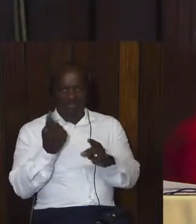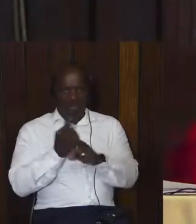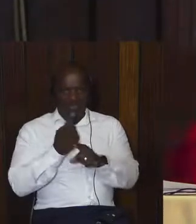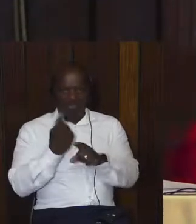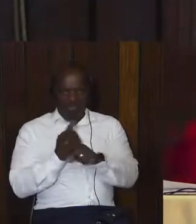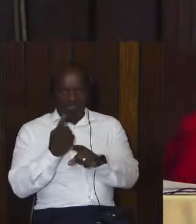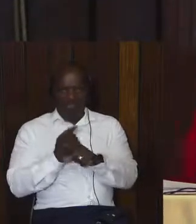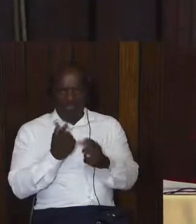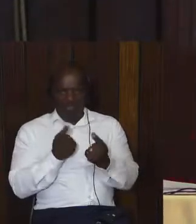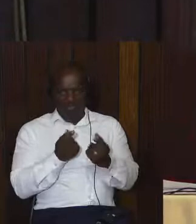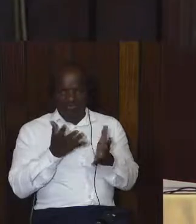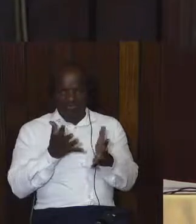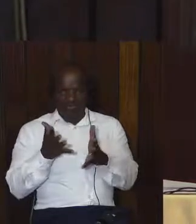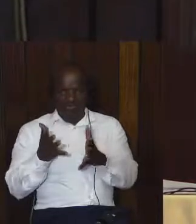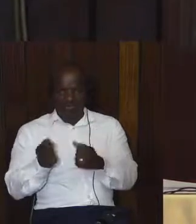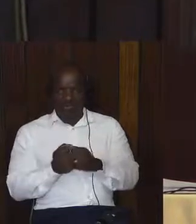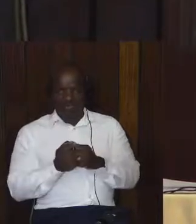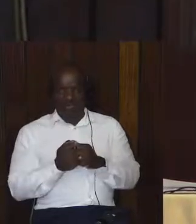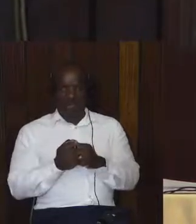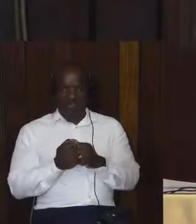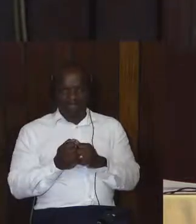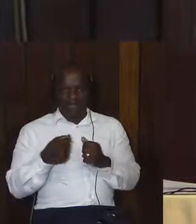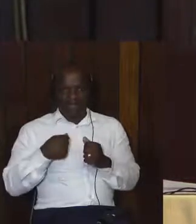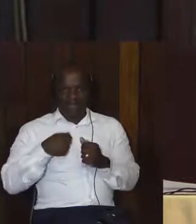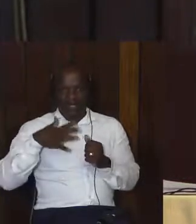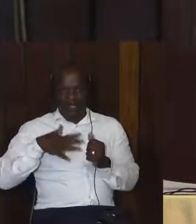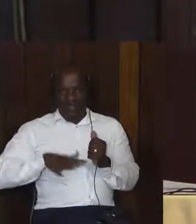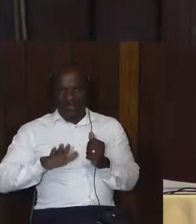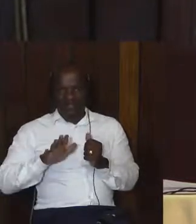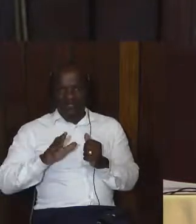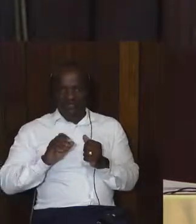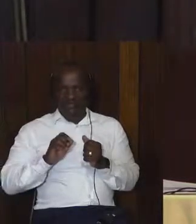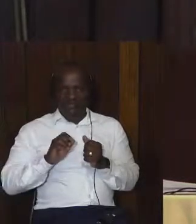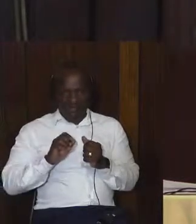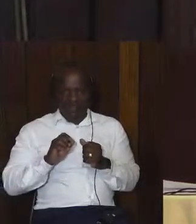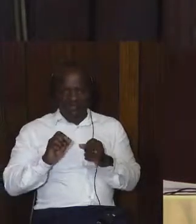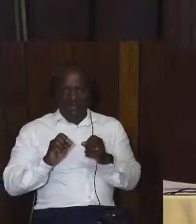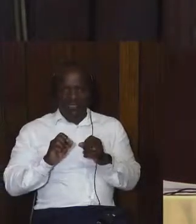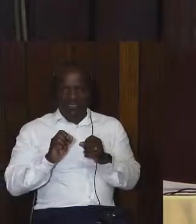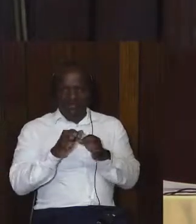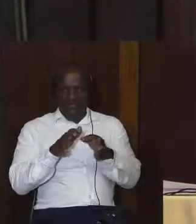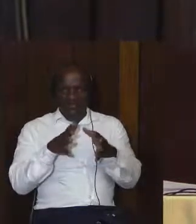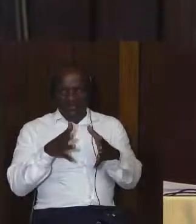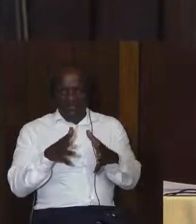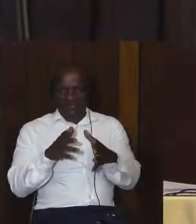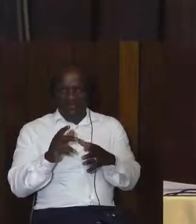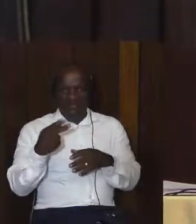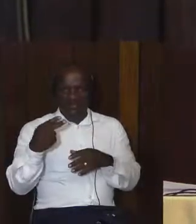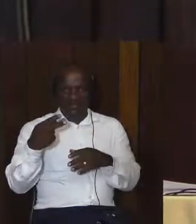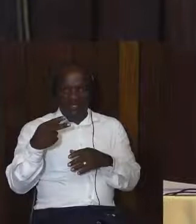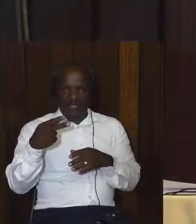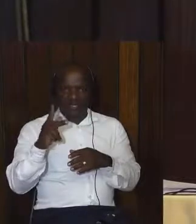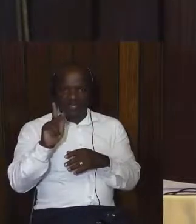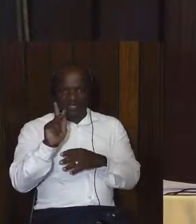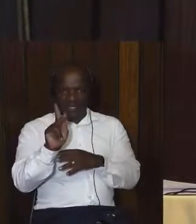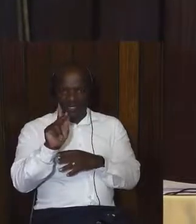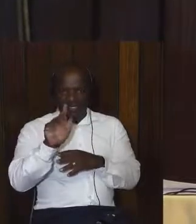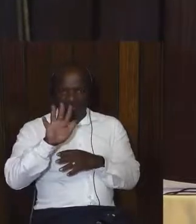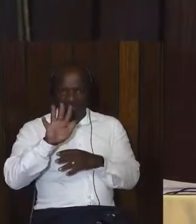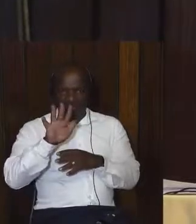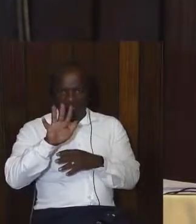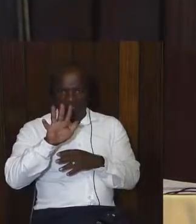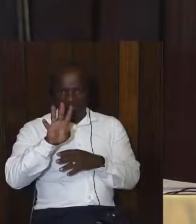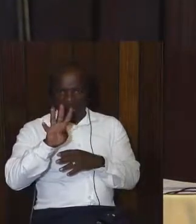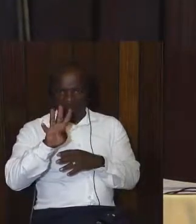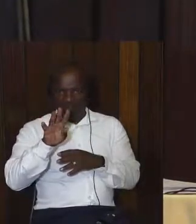a daily basis. I want to lament again, Chair, the issue of K54 and 69.